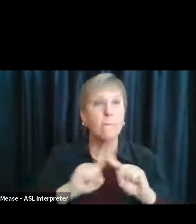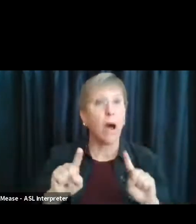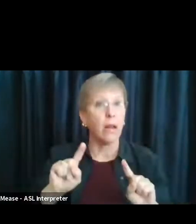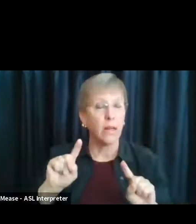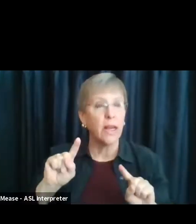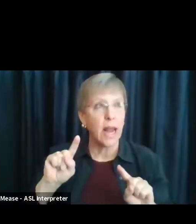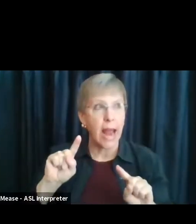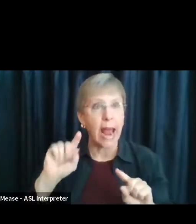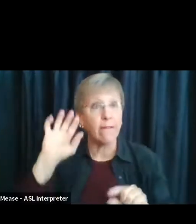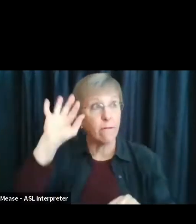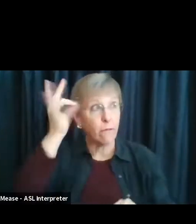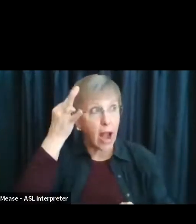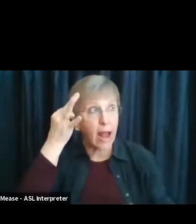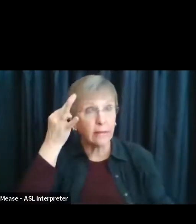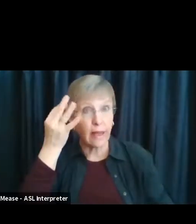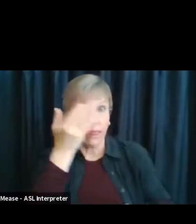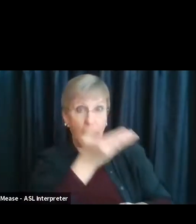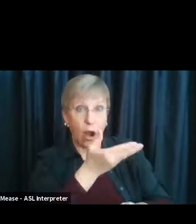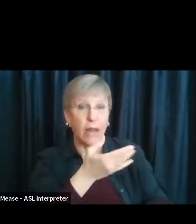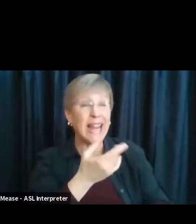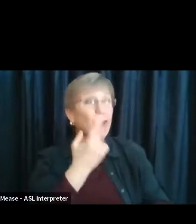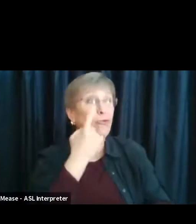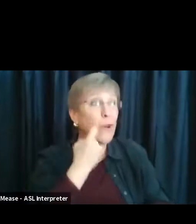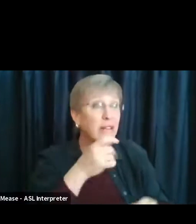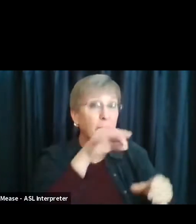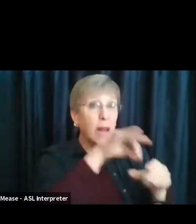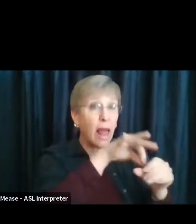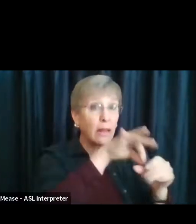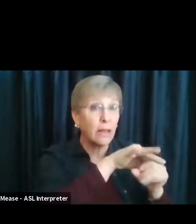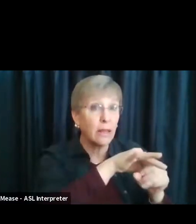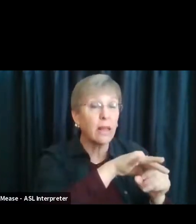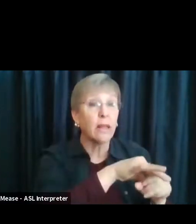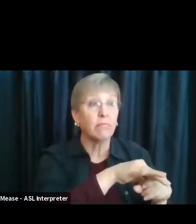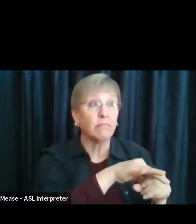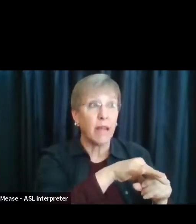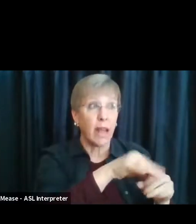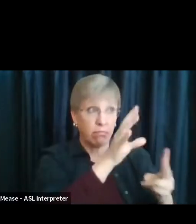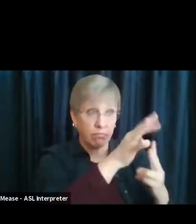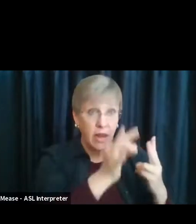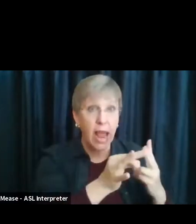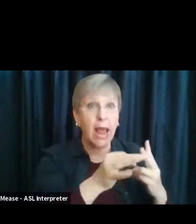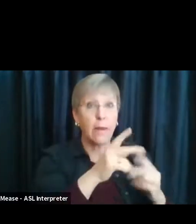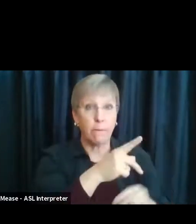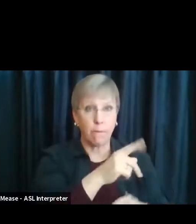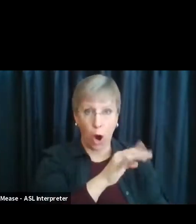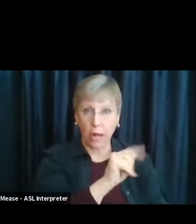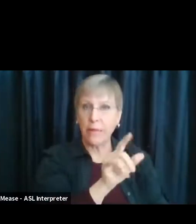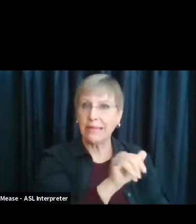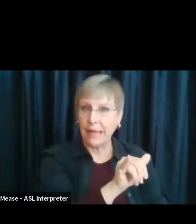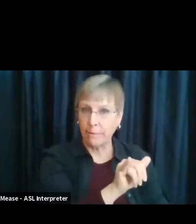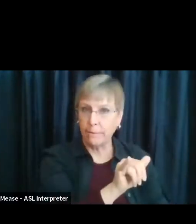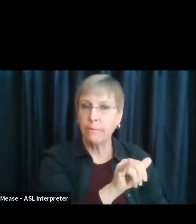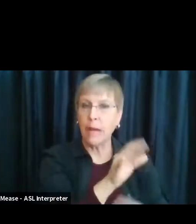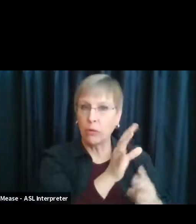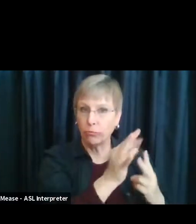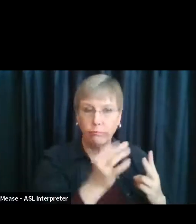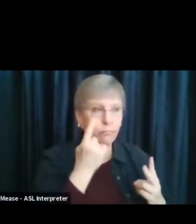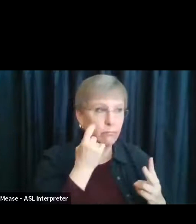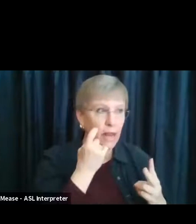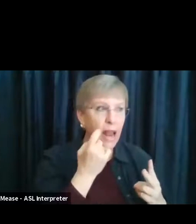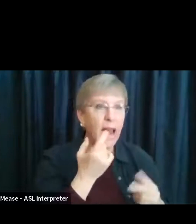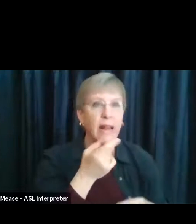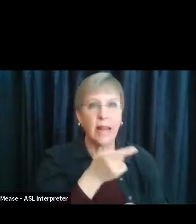time is that he had just been elected and the parliament had just been elected too, and he had a majority at the